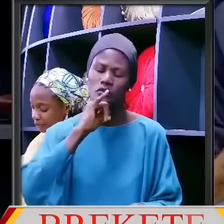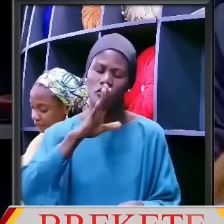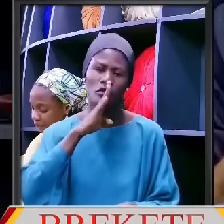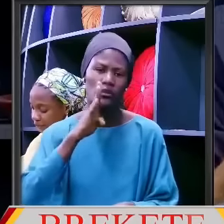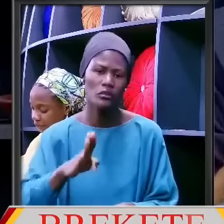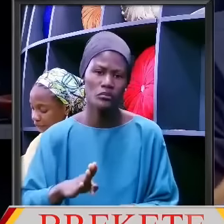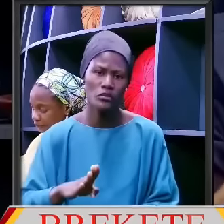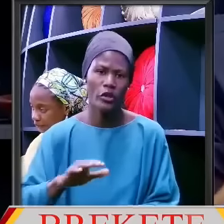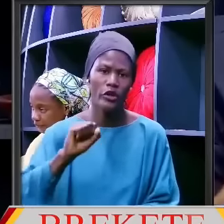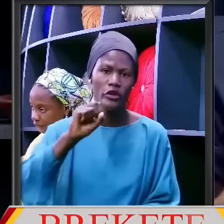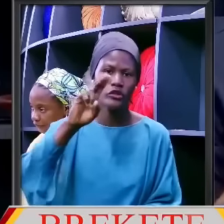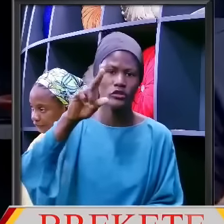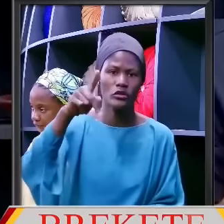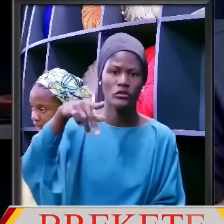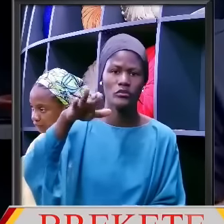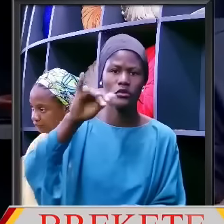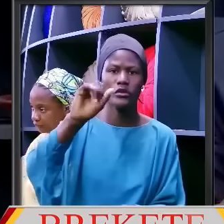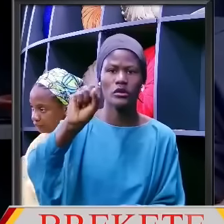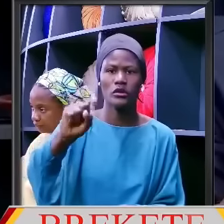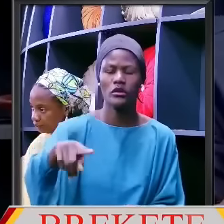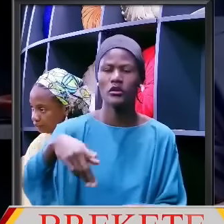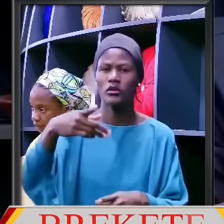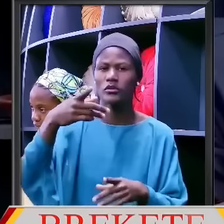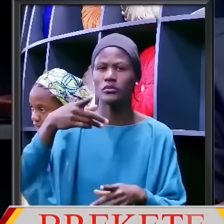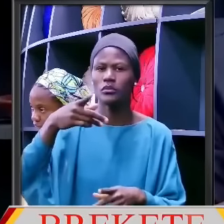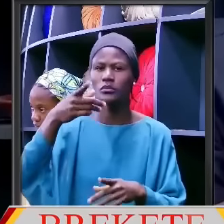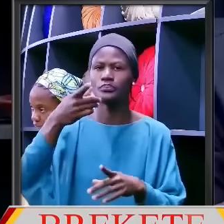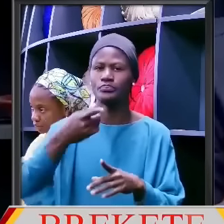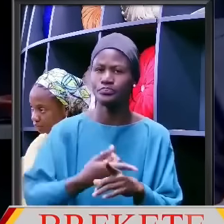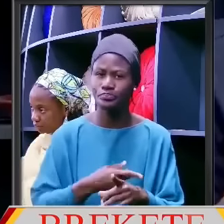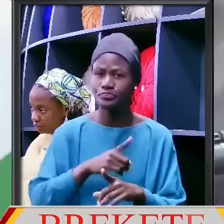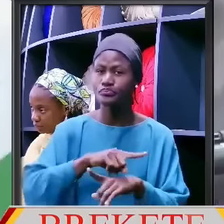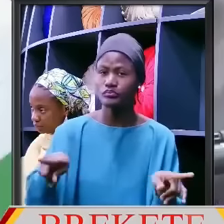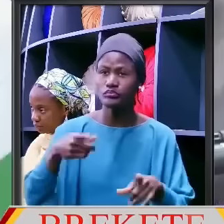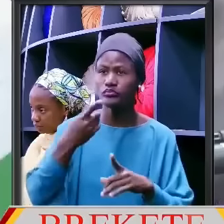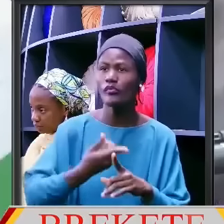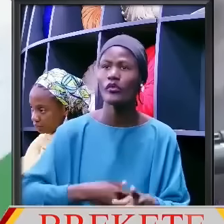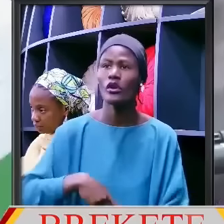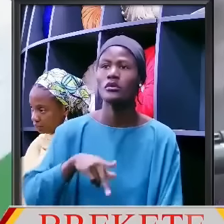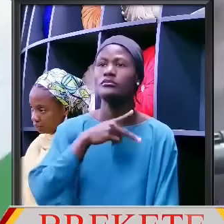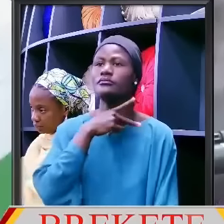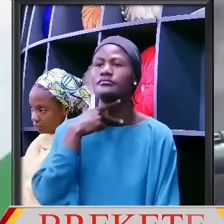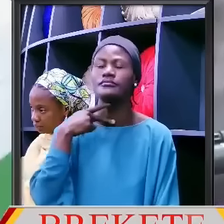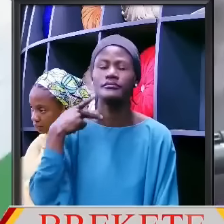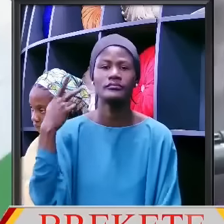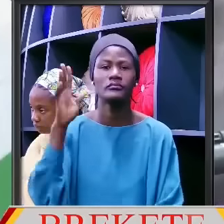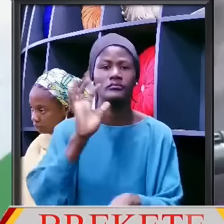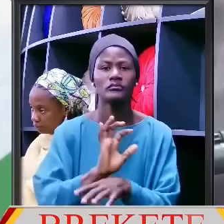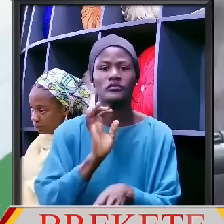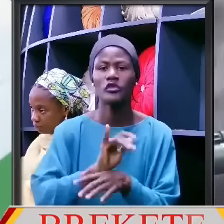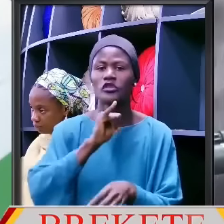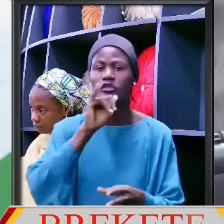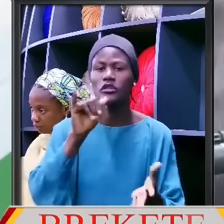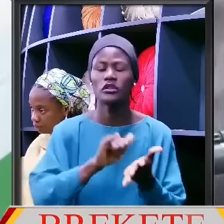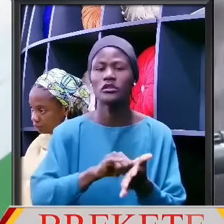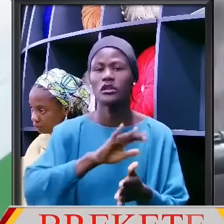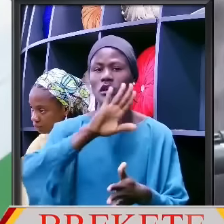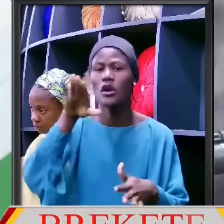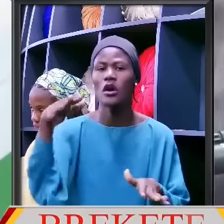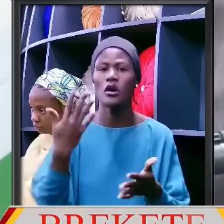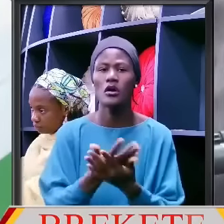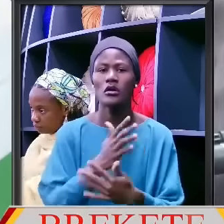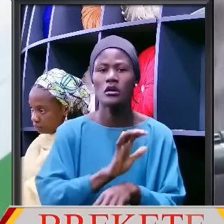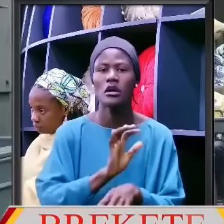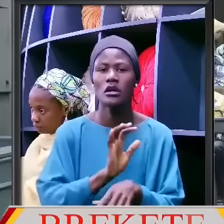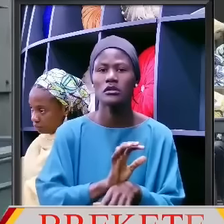surprised. But for a priest from a reverend from a Catholic church, that no means say every priest for